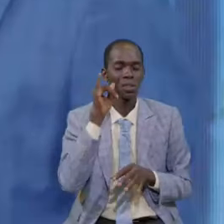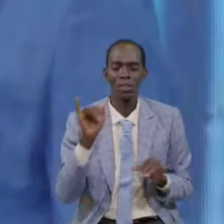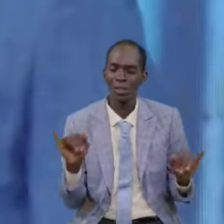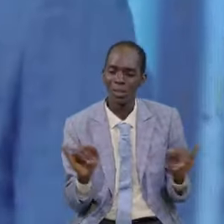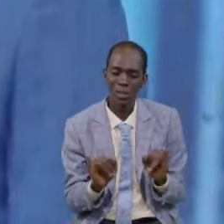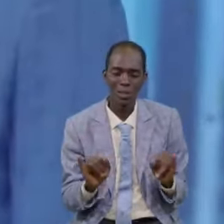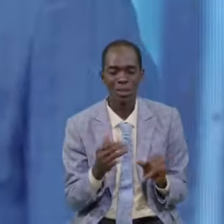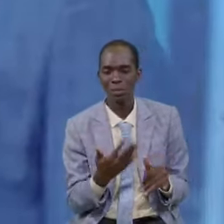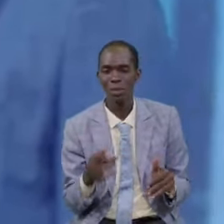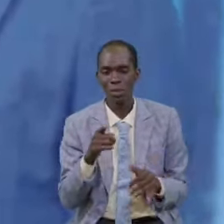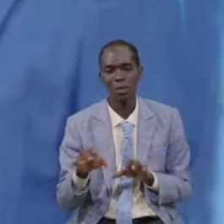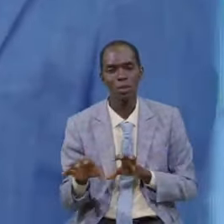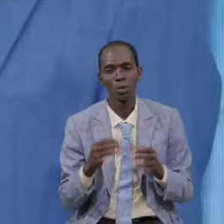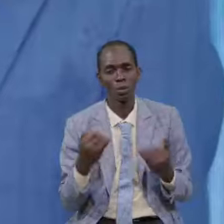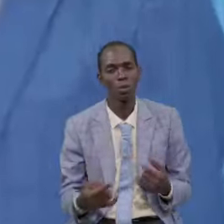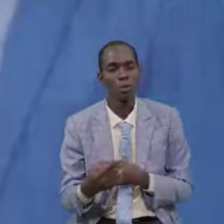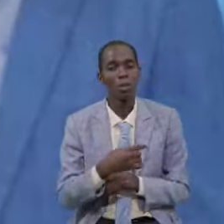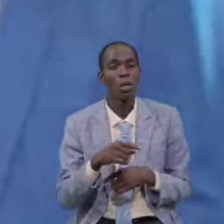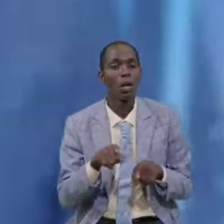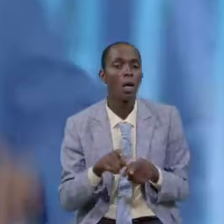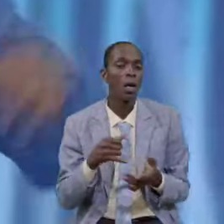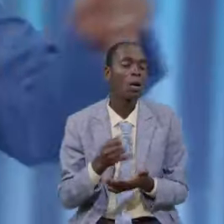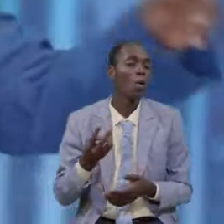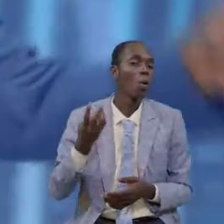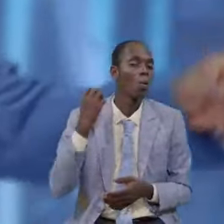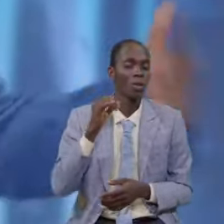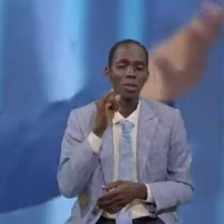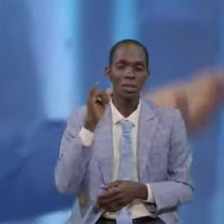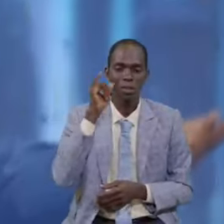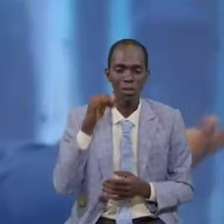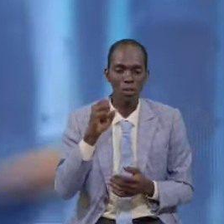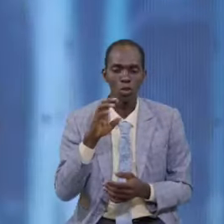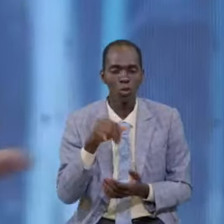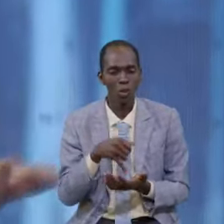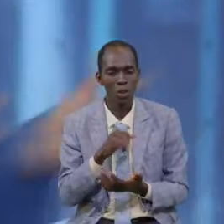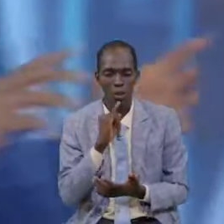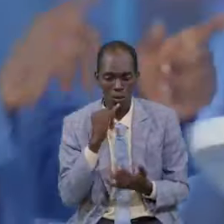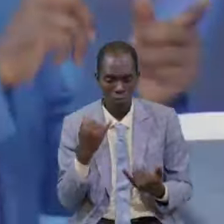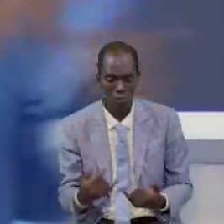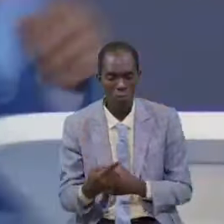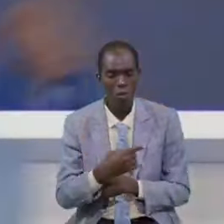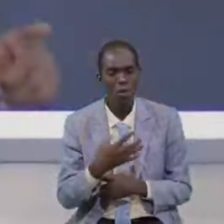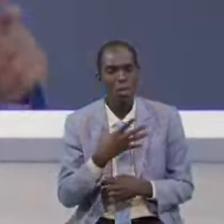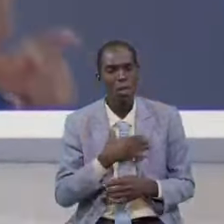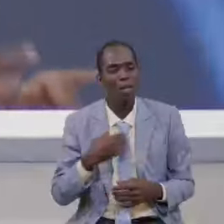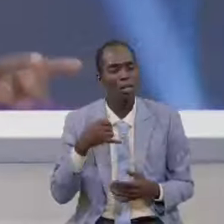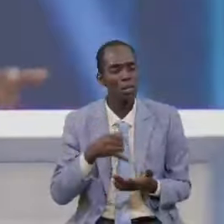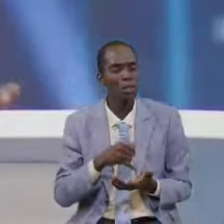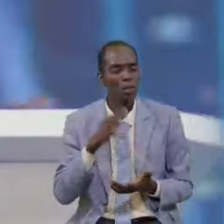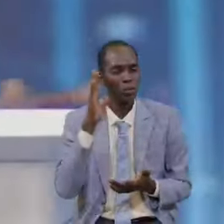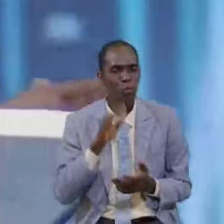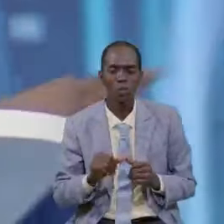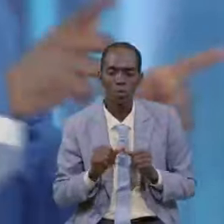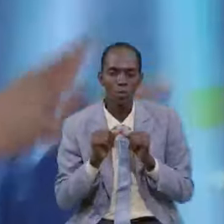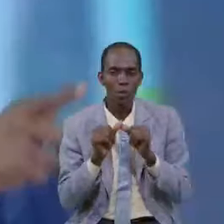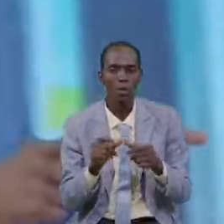it was yesterday, so it is today, and so for them it will ever be. They don't have a prize ahead of